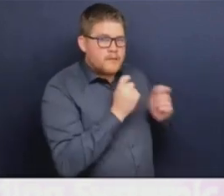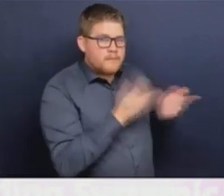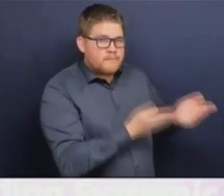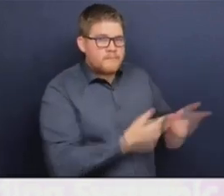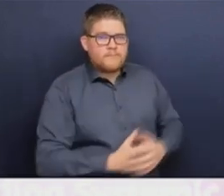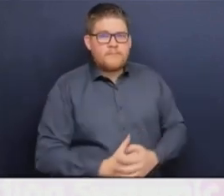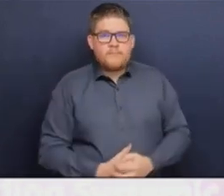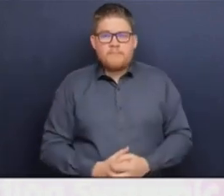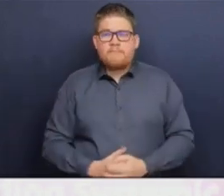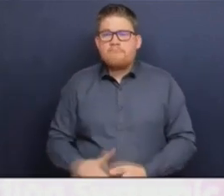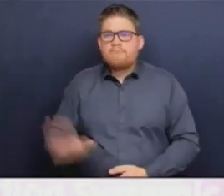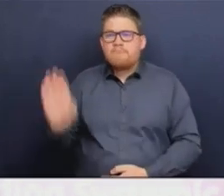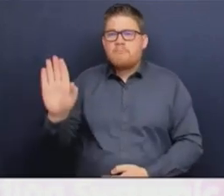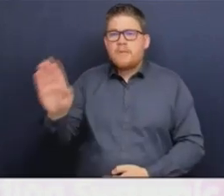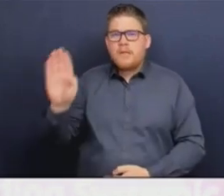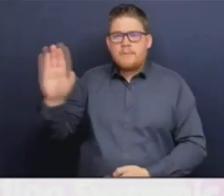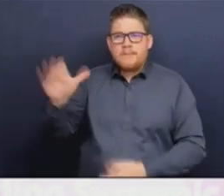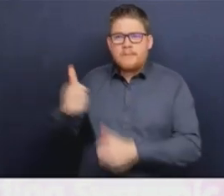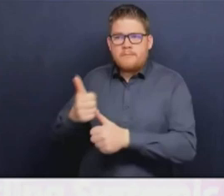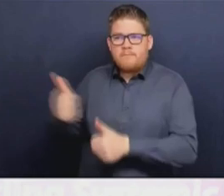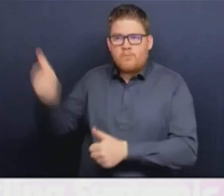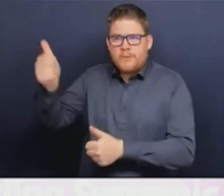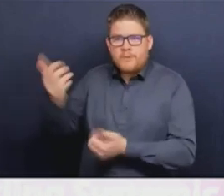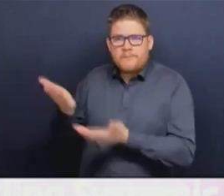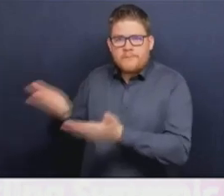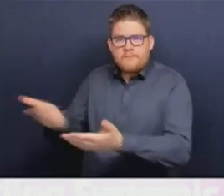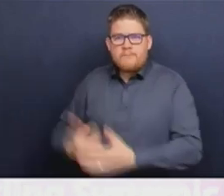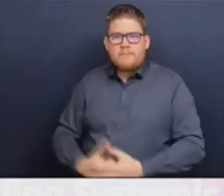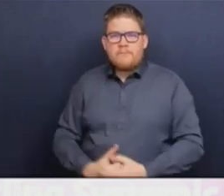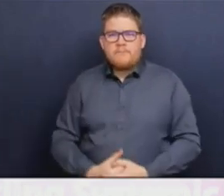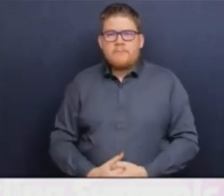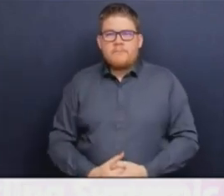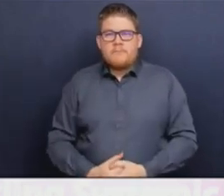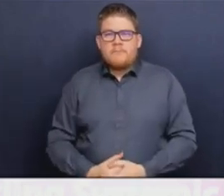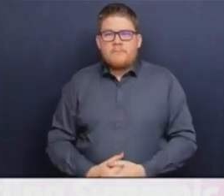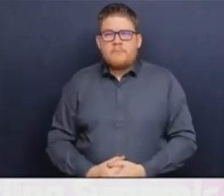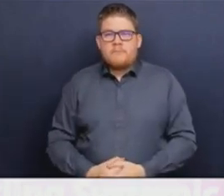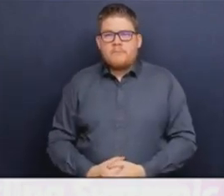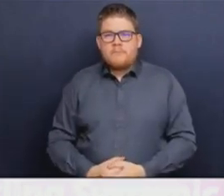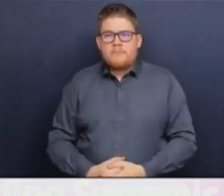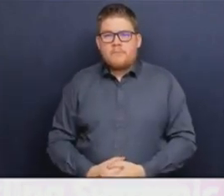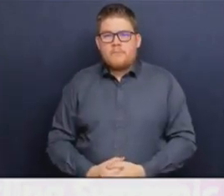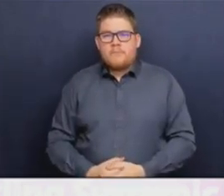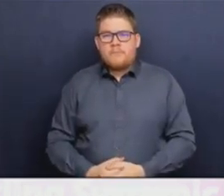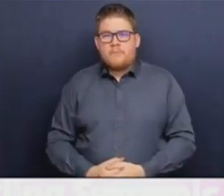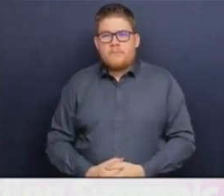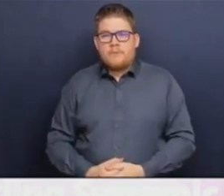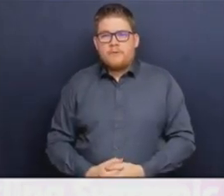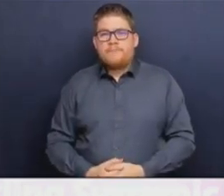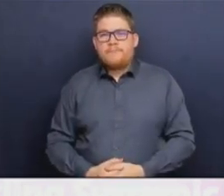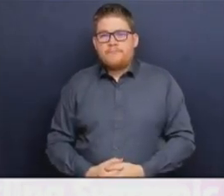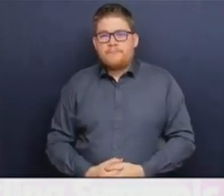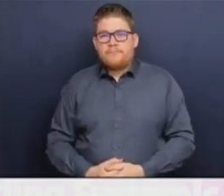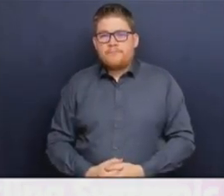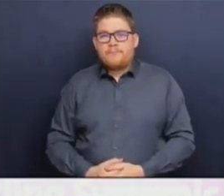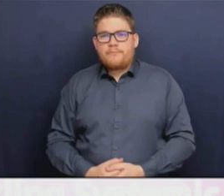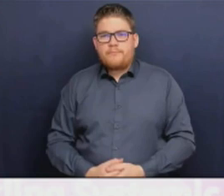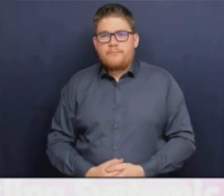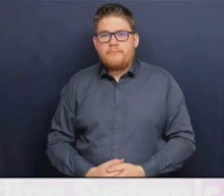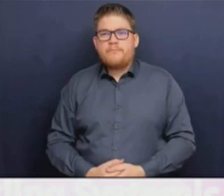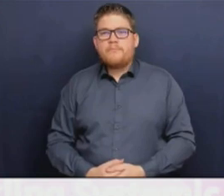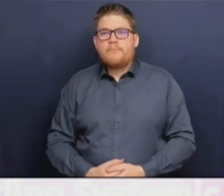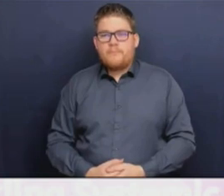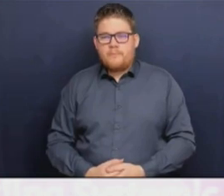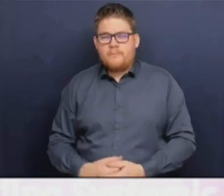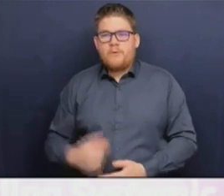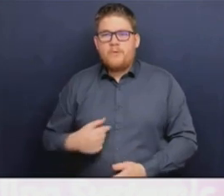this BC Stats population survey of random households voluntary in November, is going to give you the